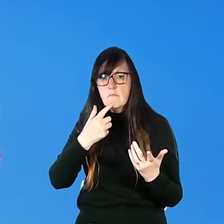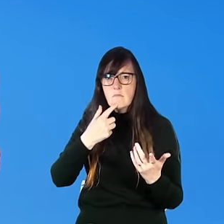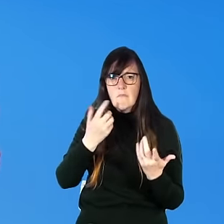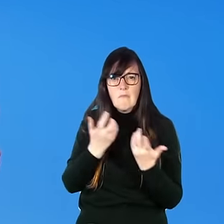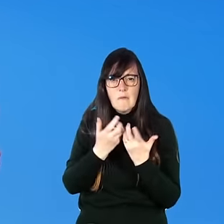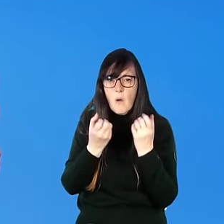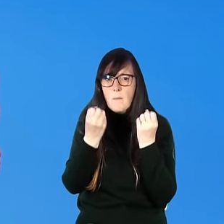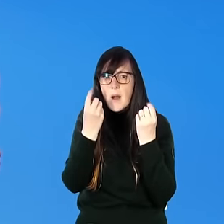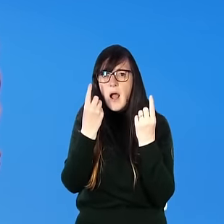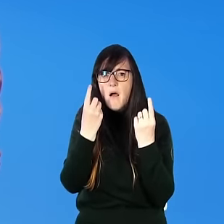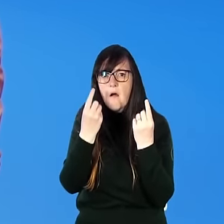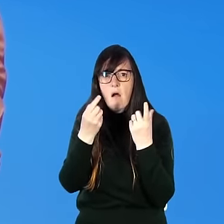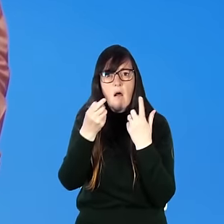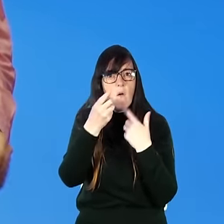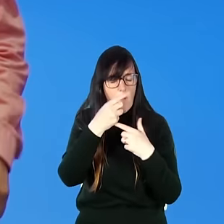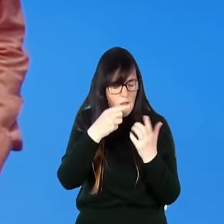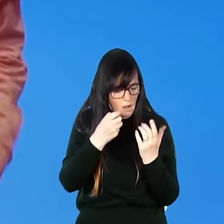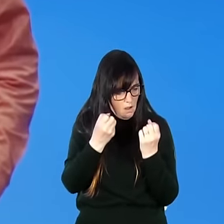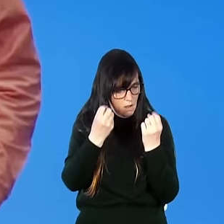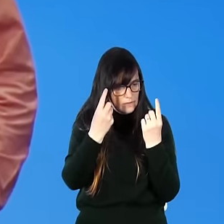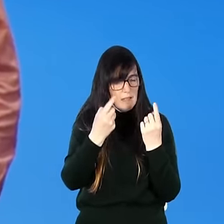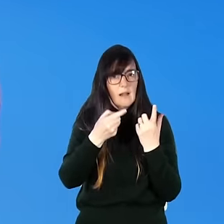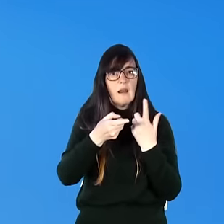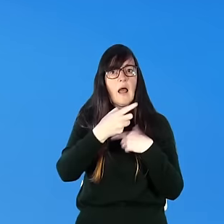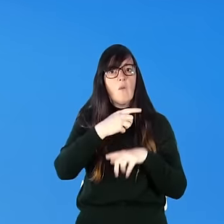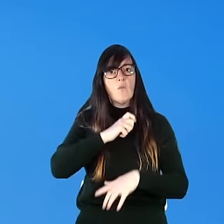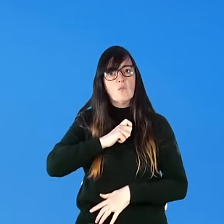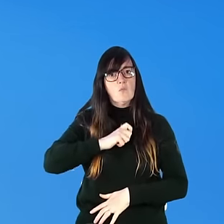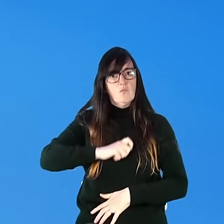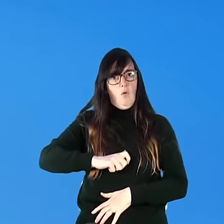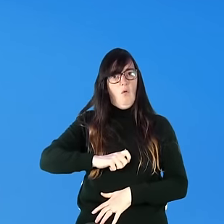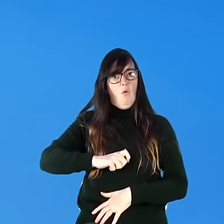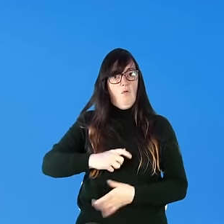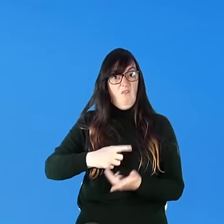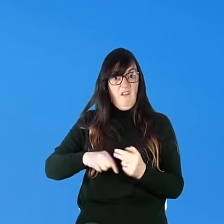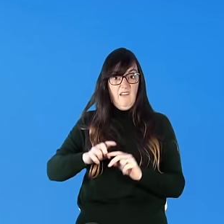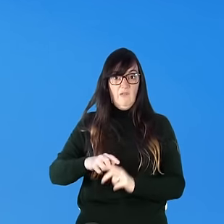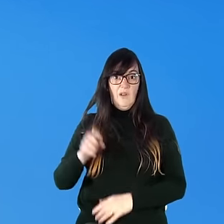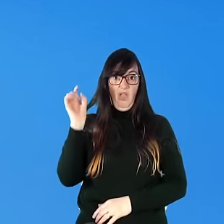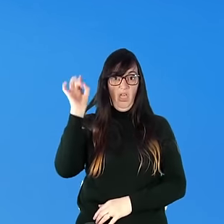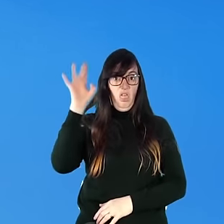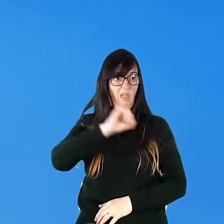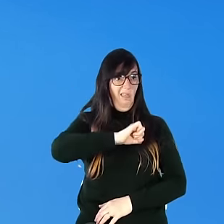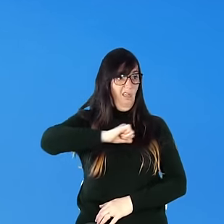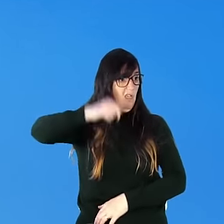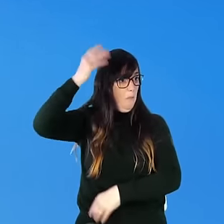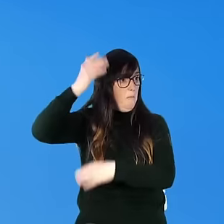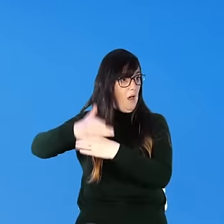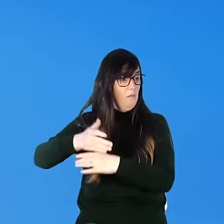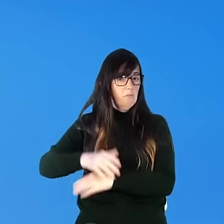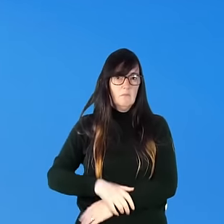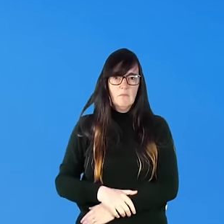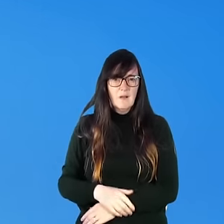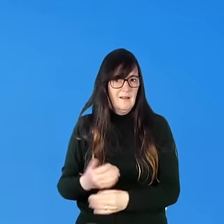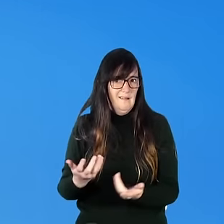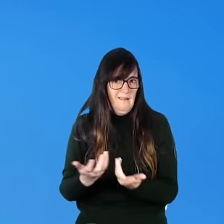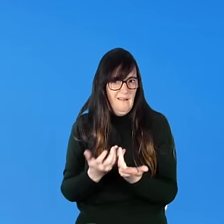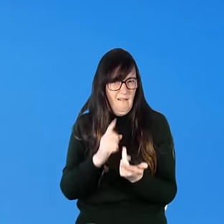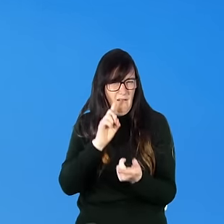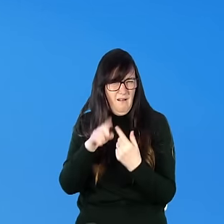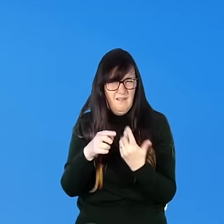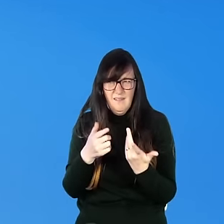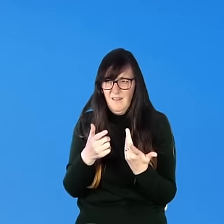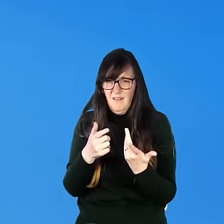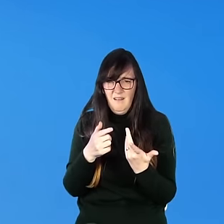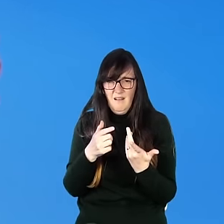story. If we leave God out of the picture, we simply won't be able to answer these most